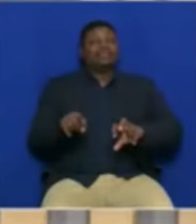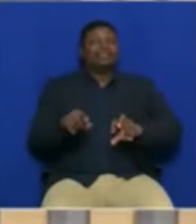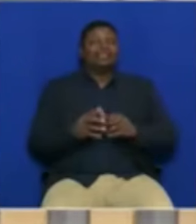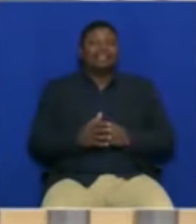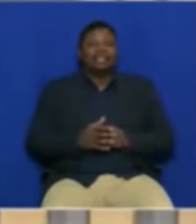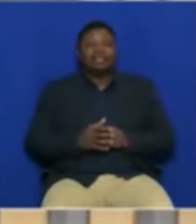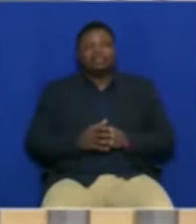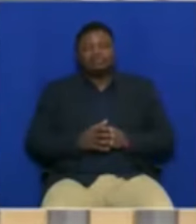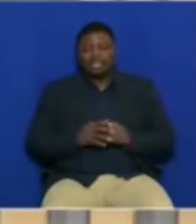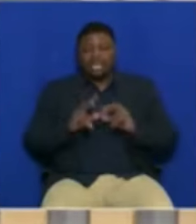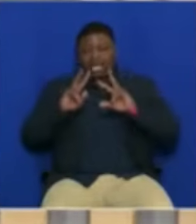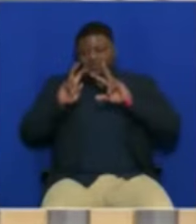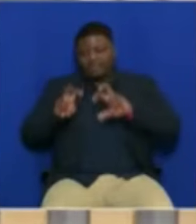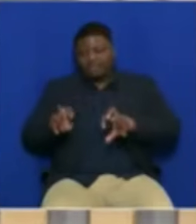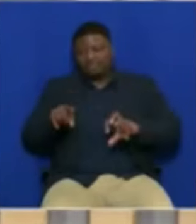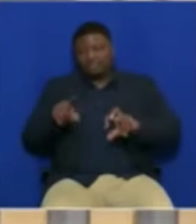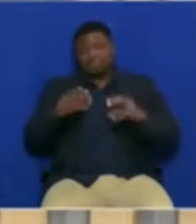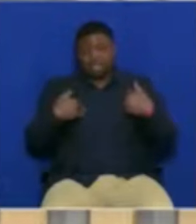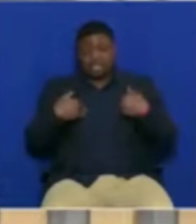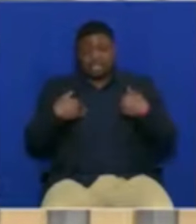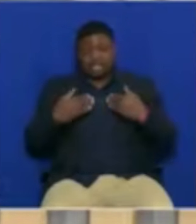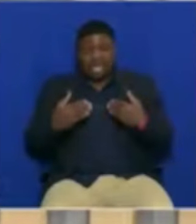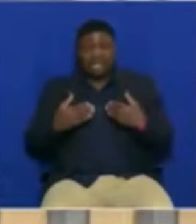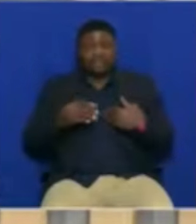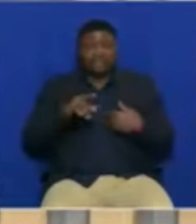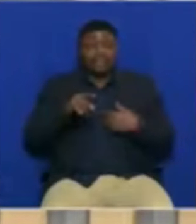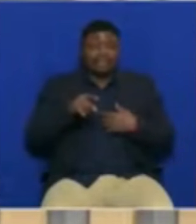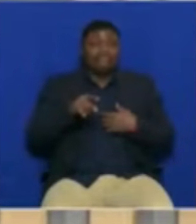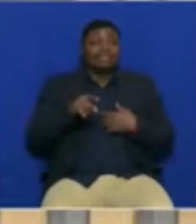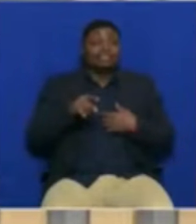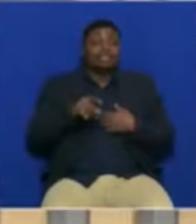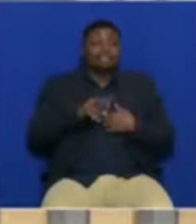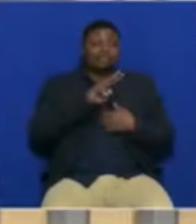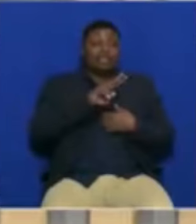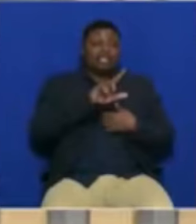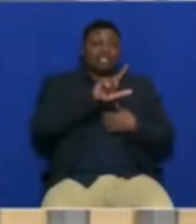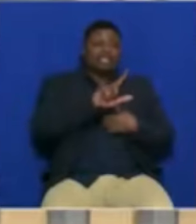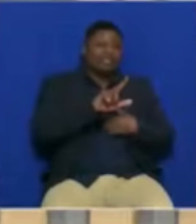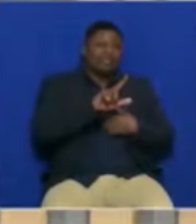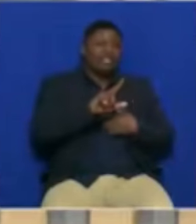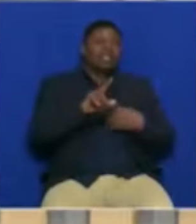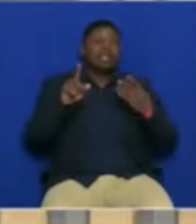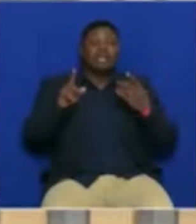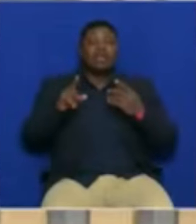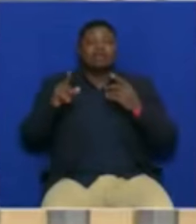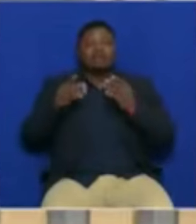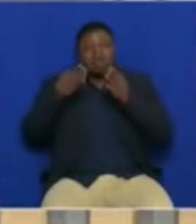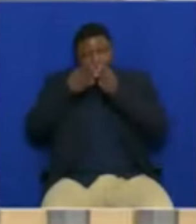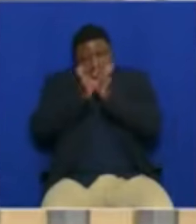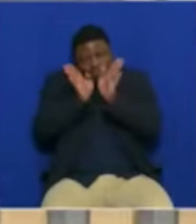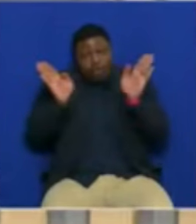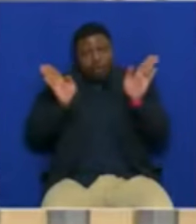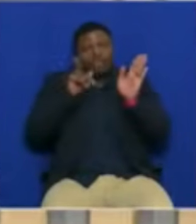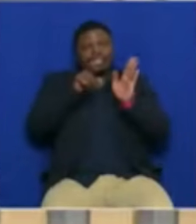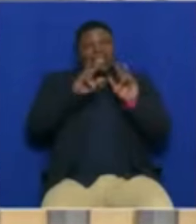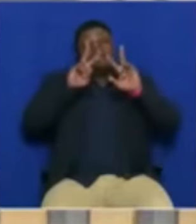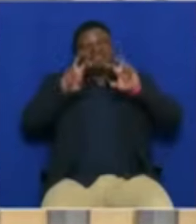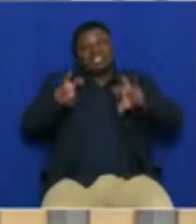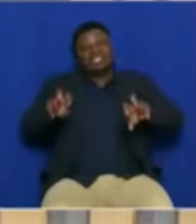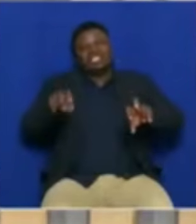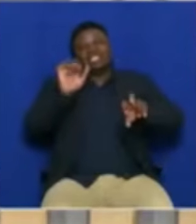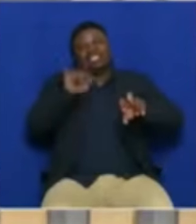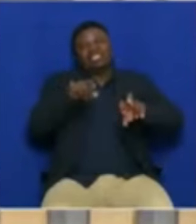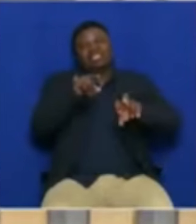there. It's a broad investigation from the briefing given by the Chief